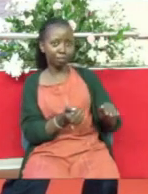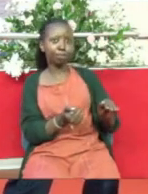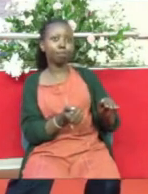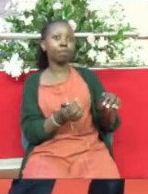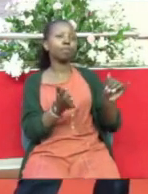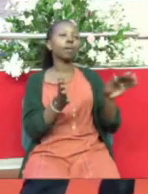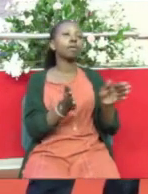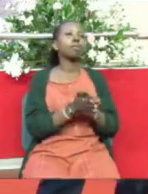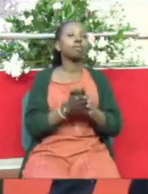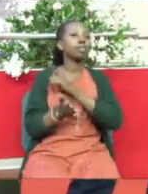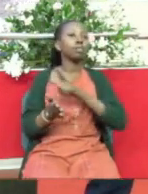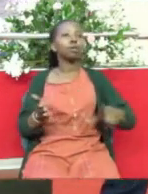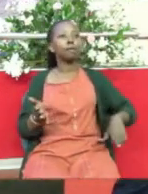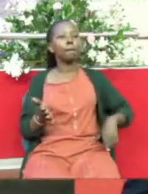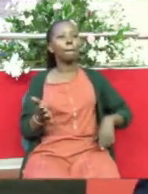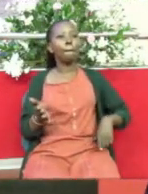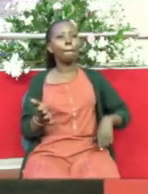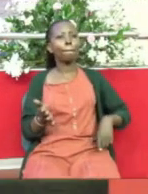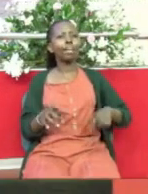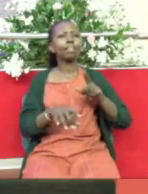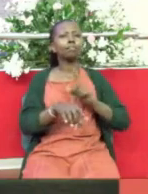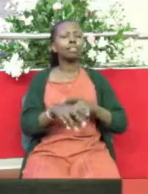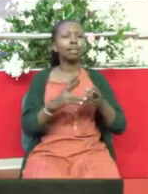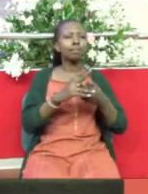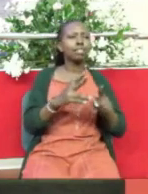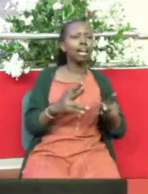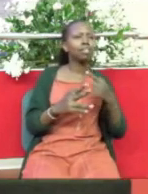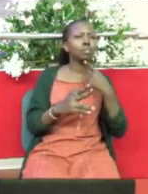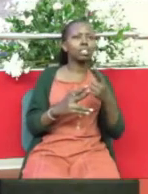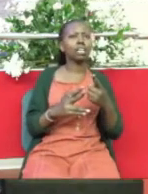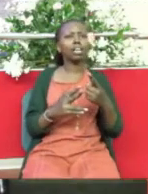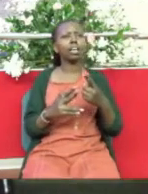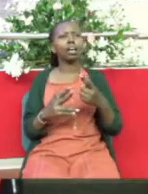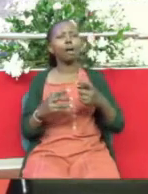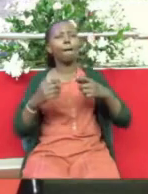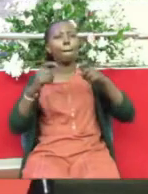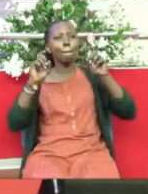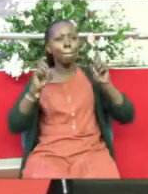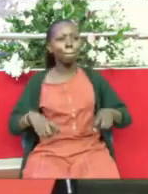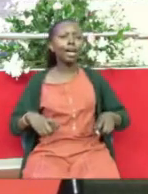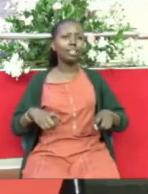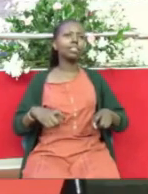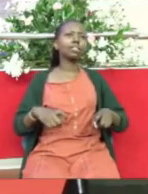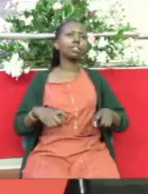Praise the name of the Lord. Amen. When you begin to say that now I have to progress in business, then another mountain